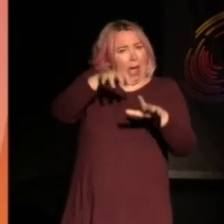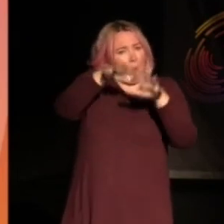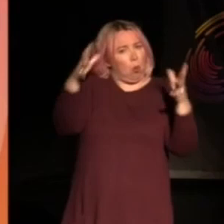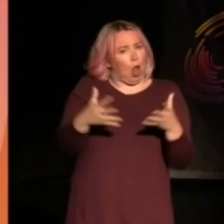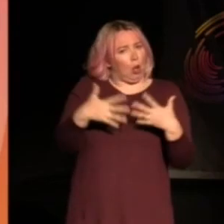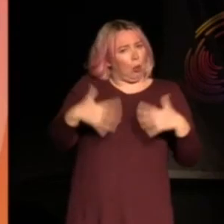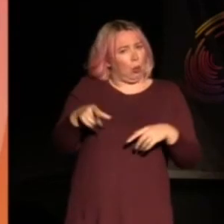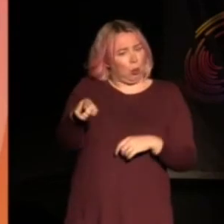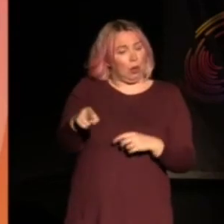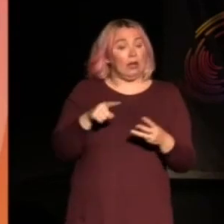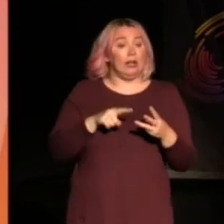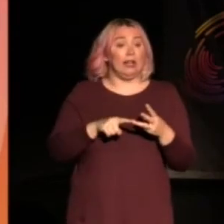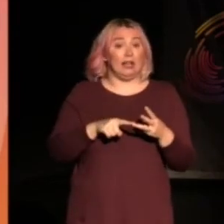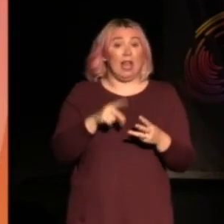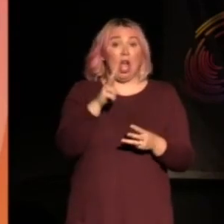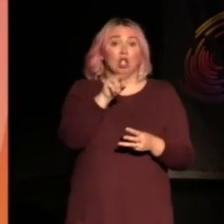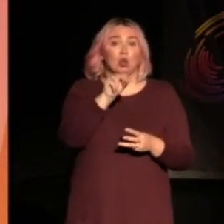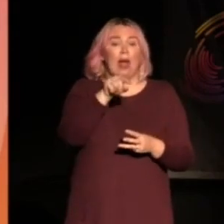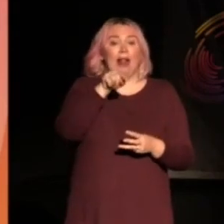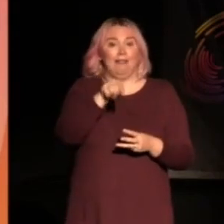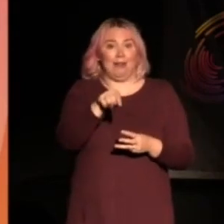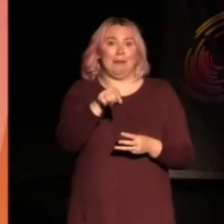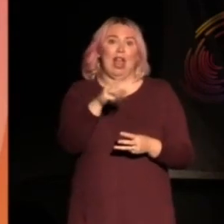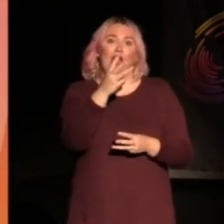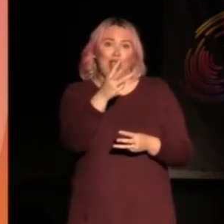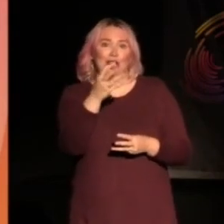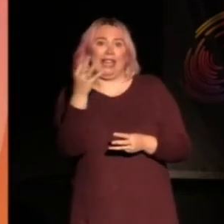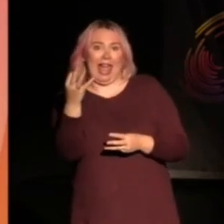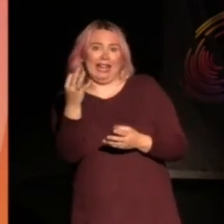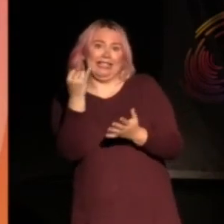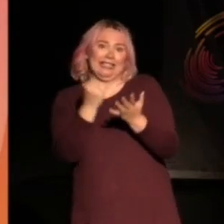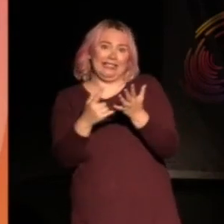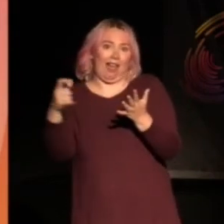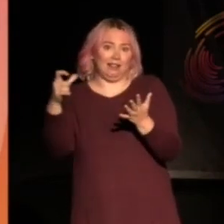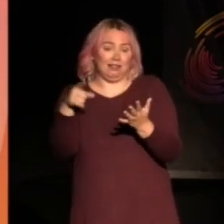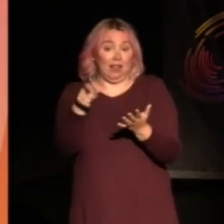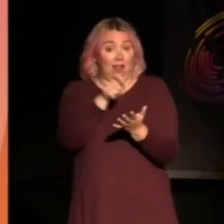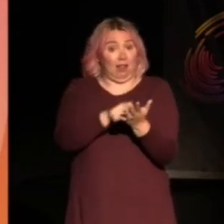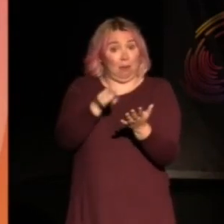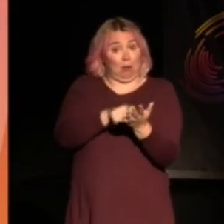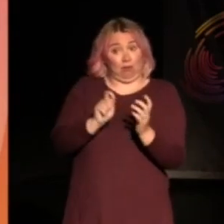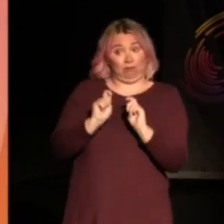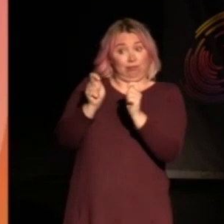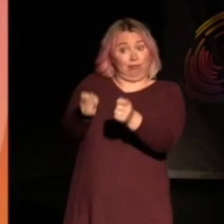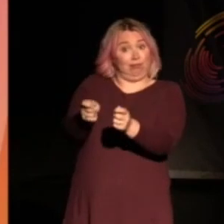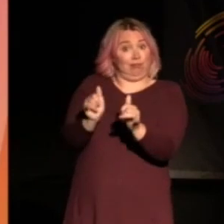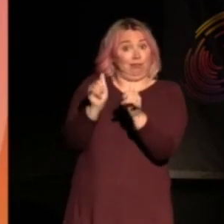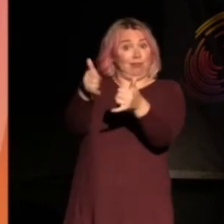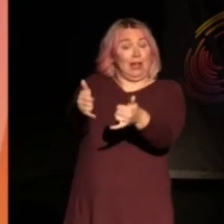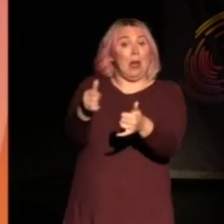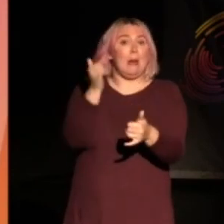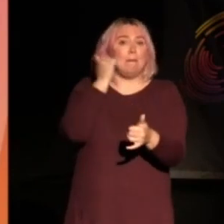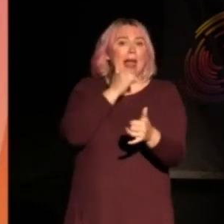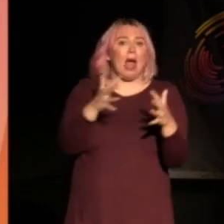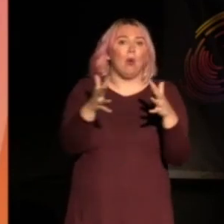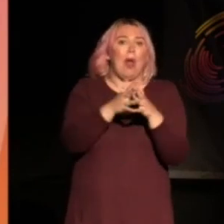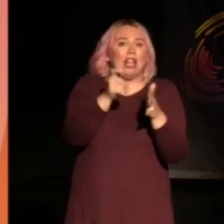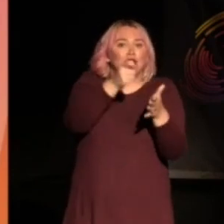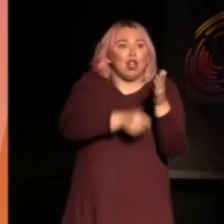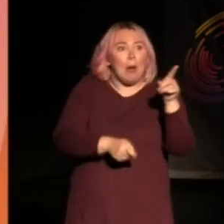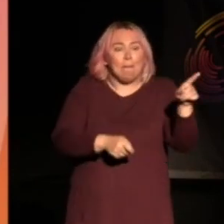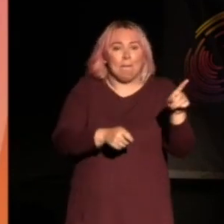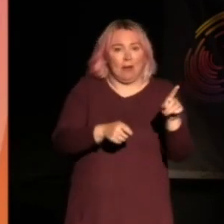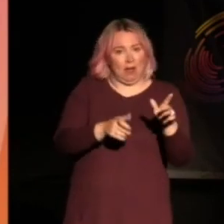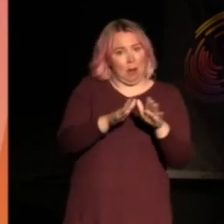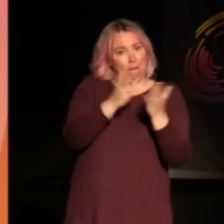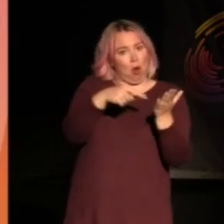minutes, 38 seconds in the strange world, was shortlisted for a Booker Prize in 2019 and was Blackwell's Book of the Year. The 40 Rules of Love